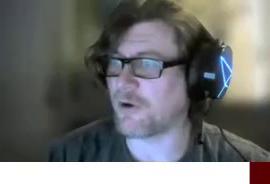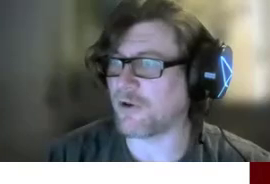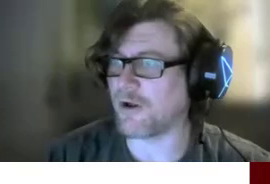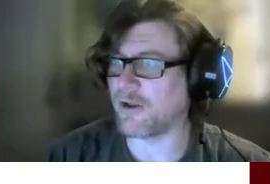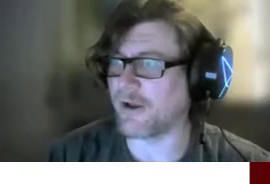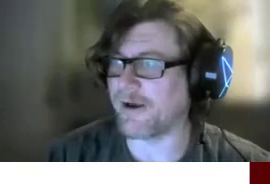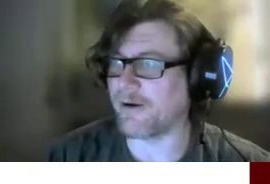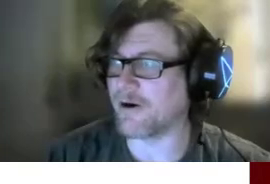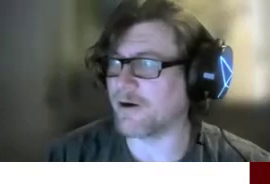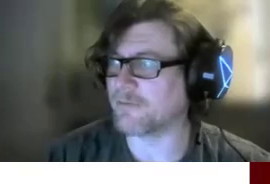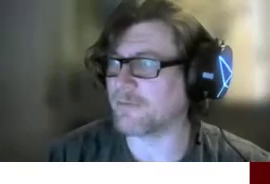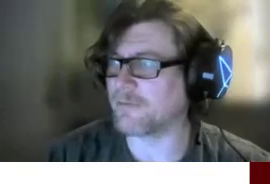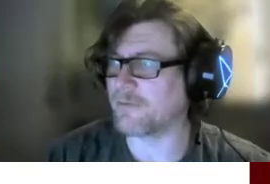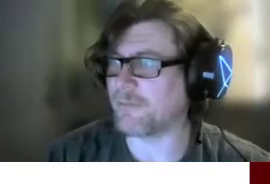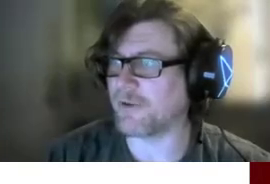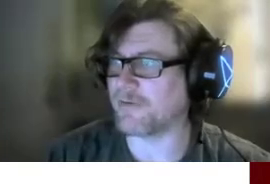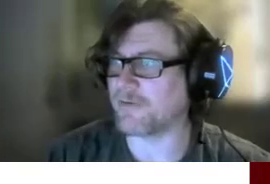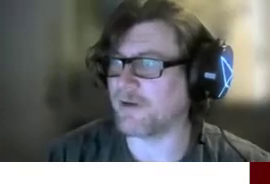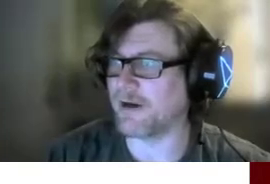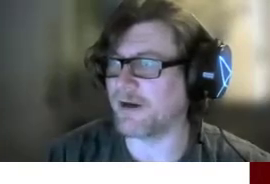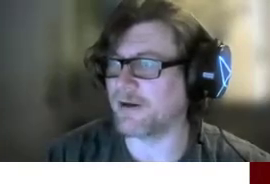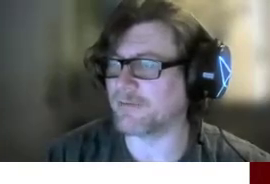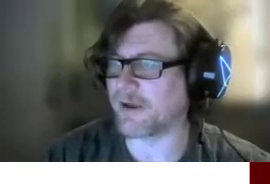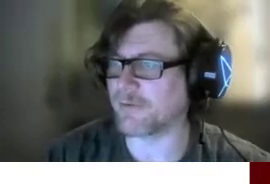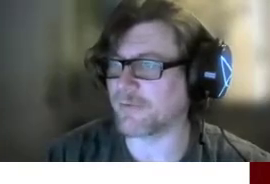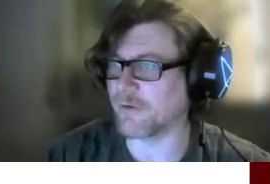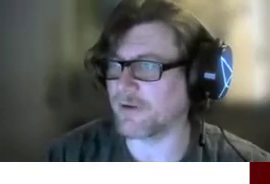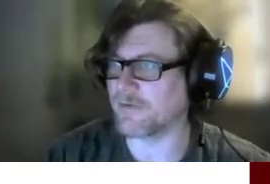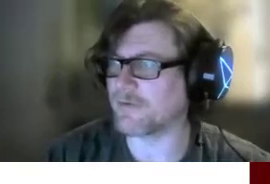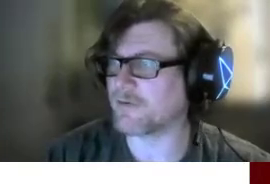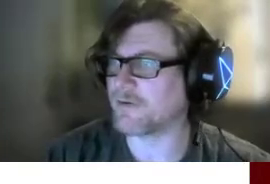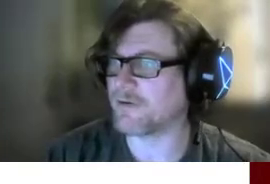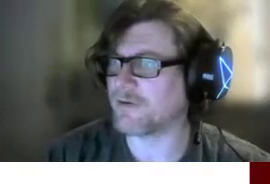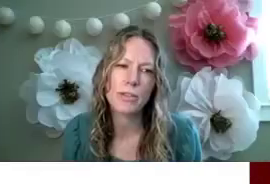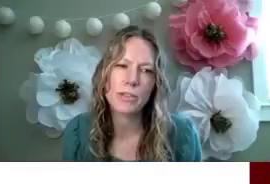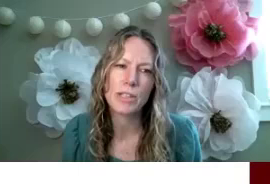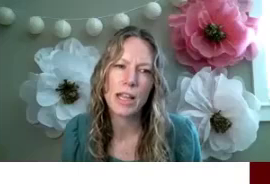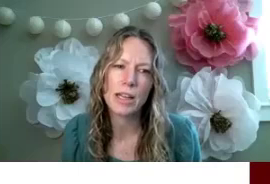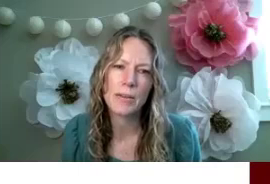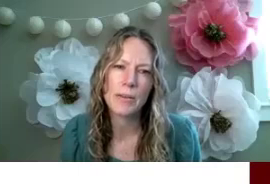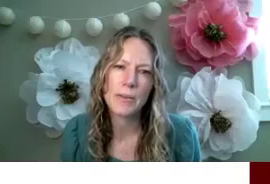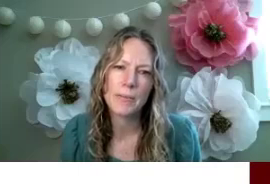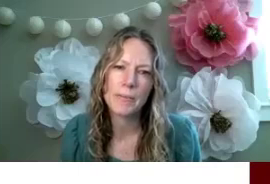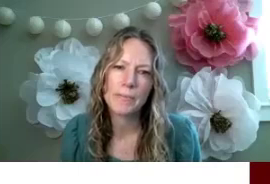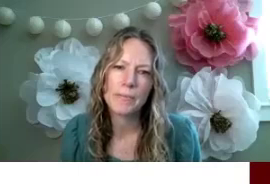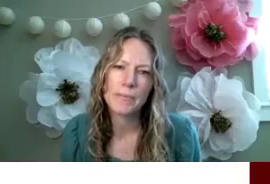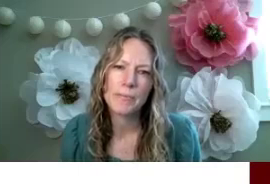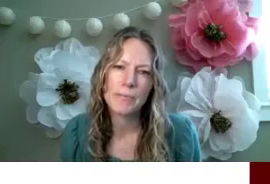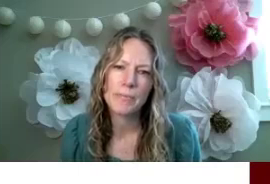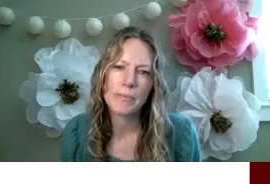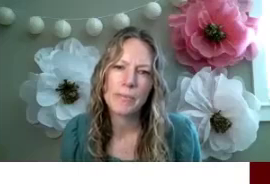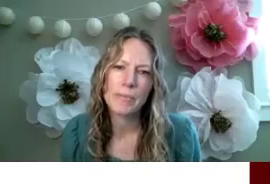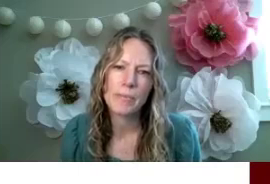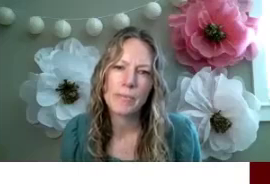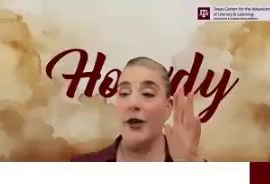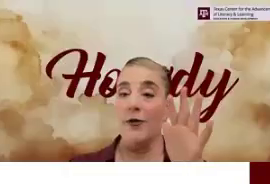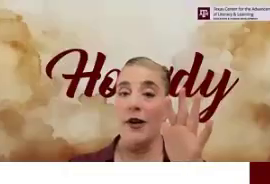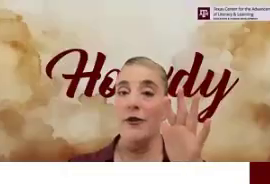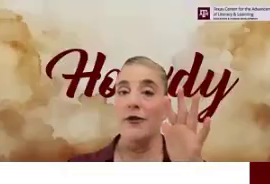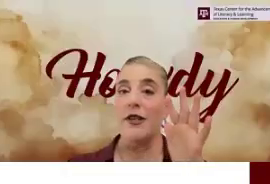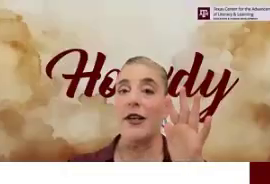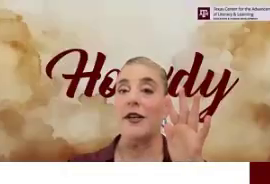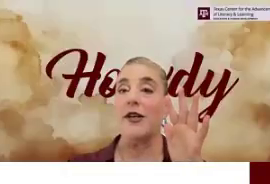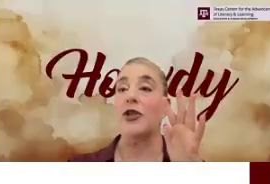looks small on our template Our first title slide. screens. Yeah. First slide. Yeah. Well, kind of